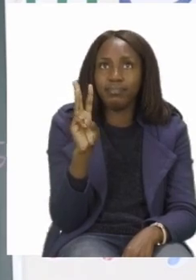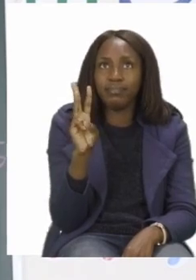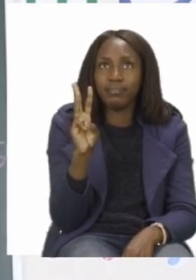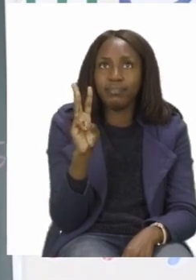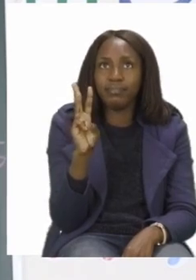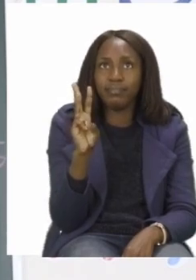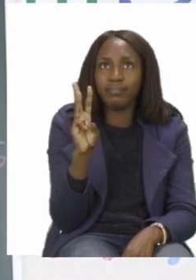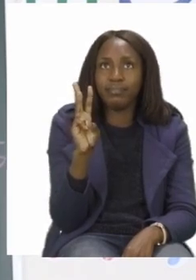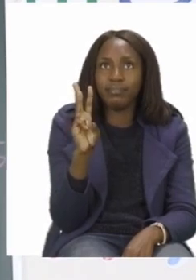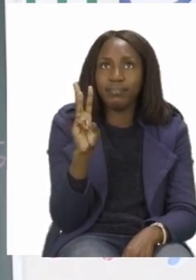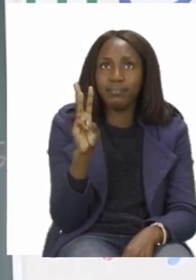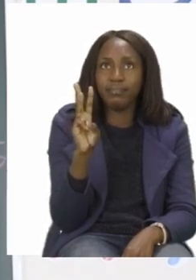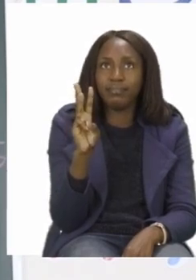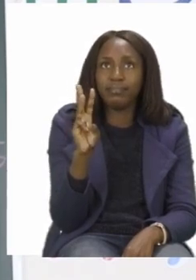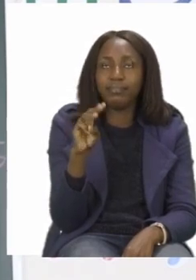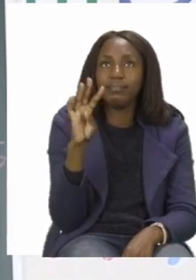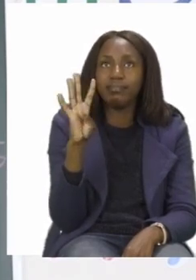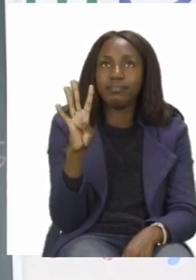3,